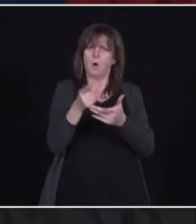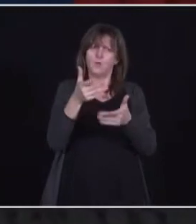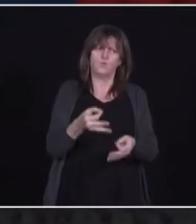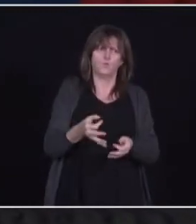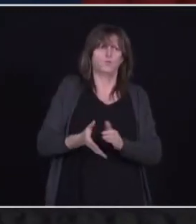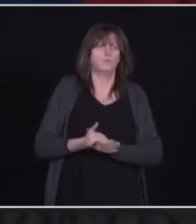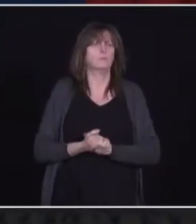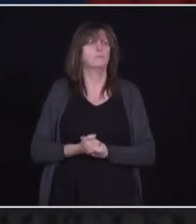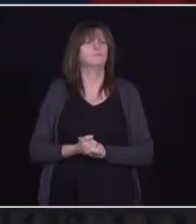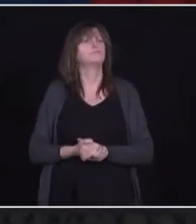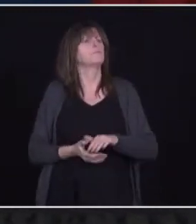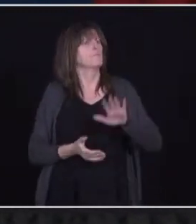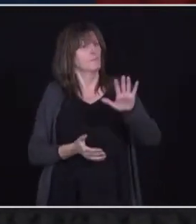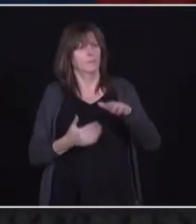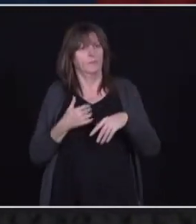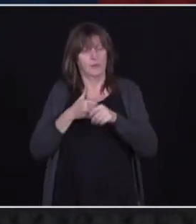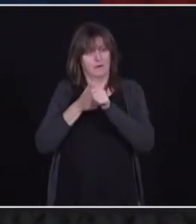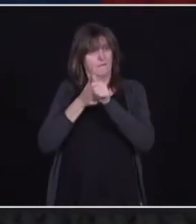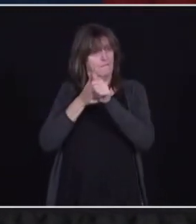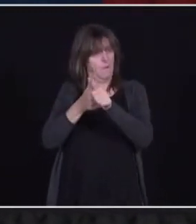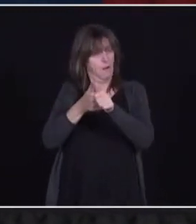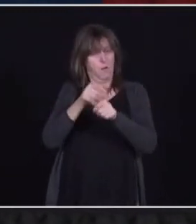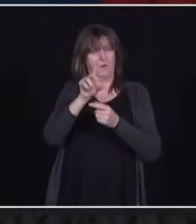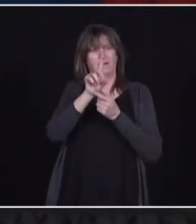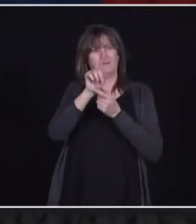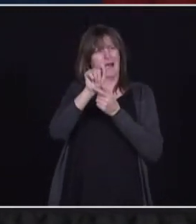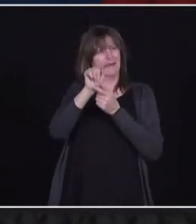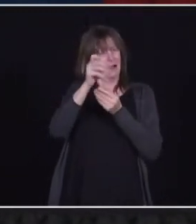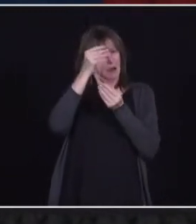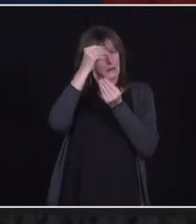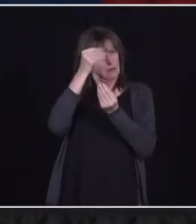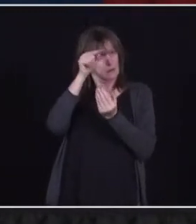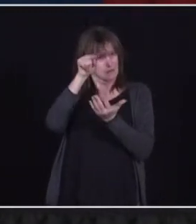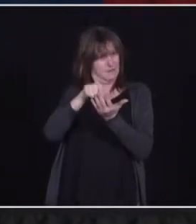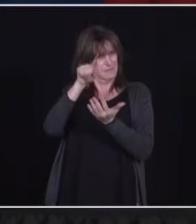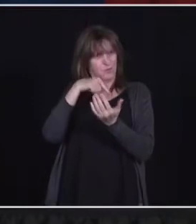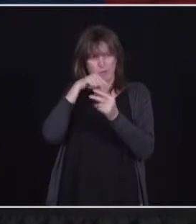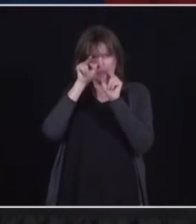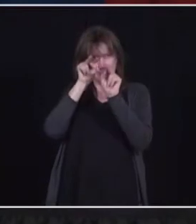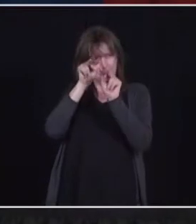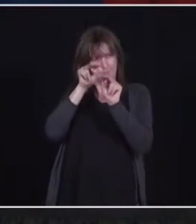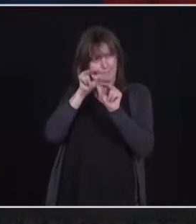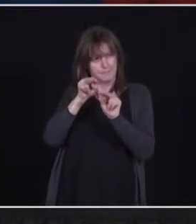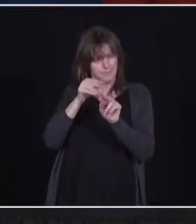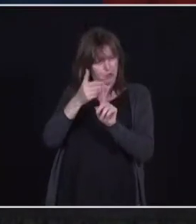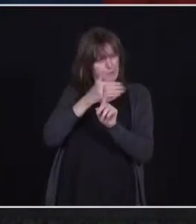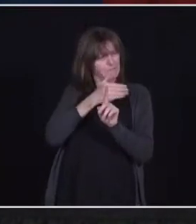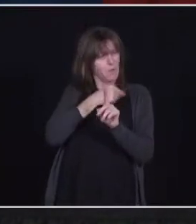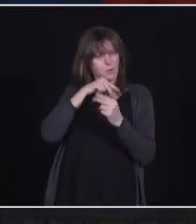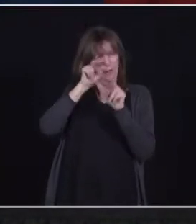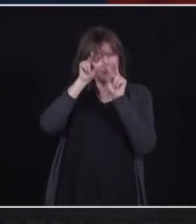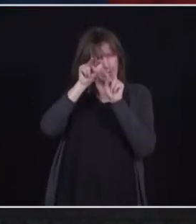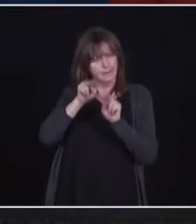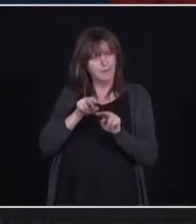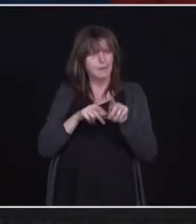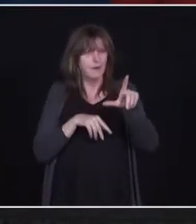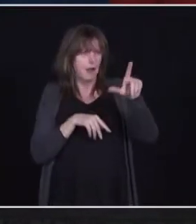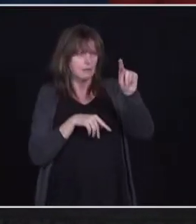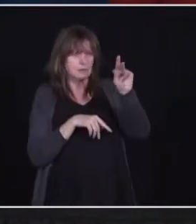extreme. We've walked through this many times in the last days. However, what we are doing is looking at the long-term care homes that have